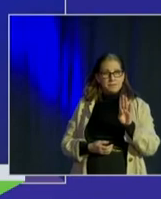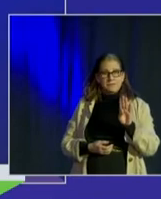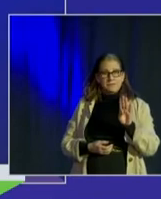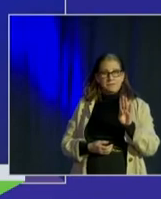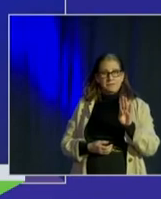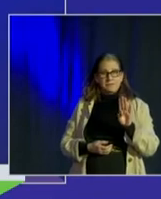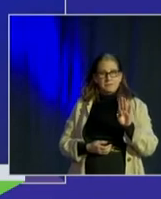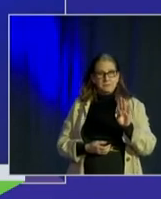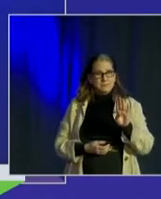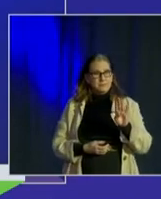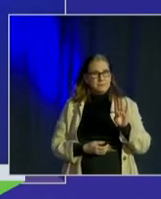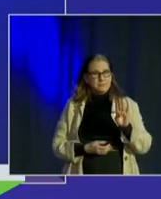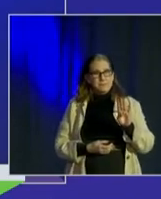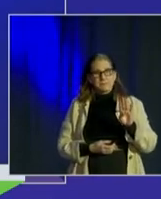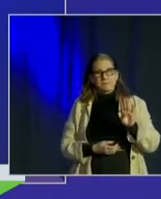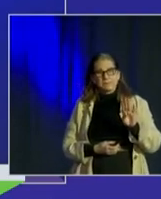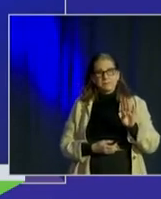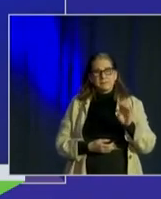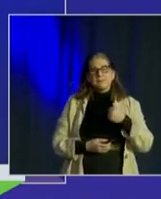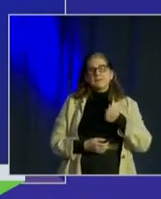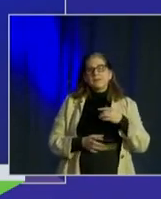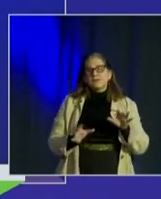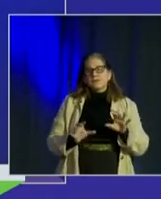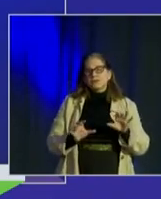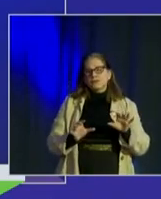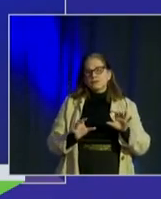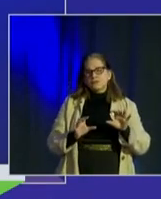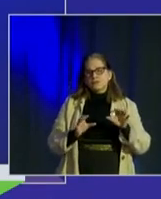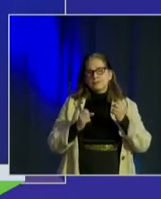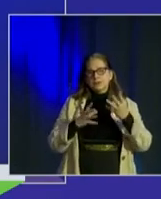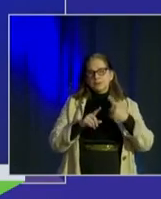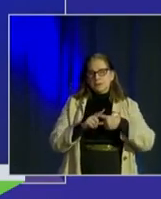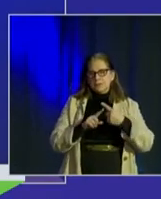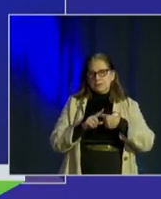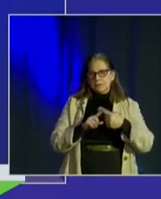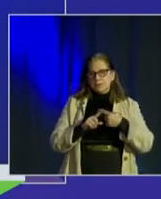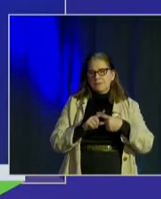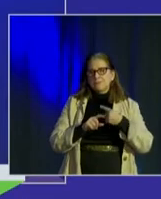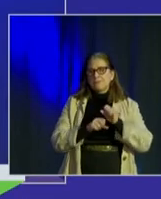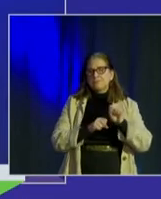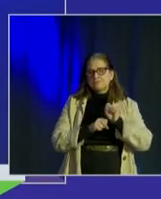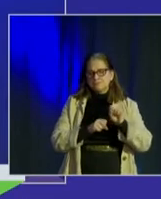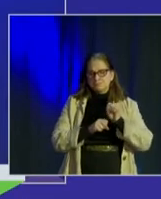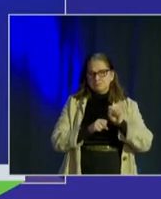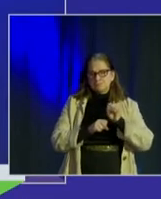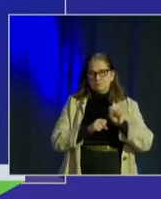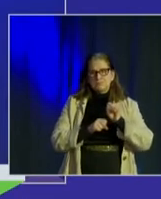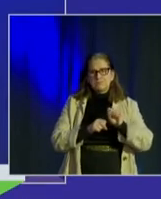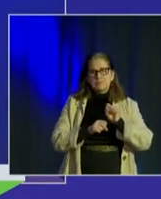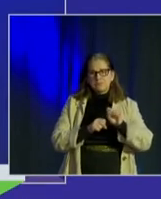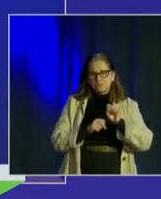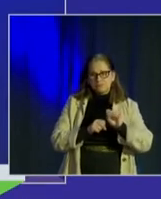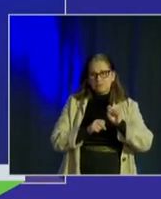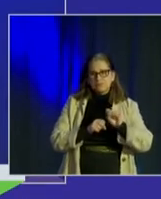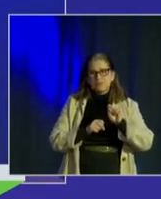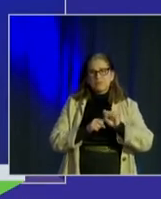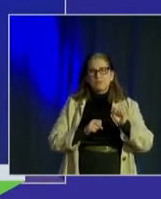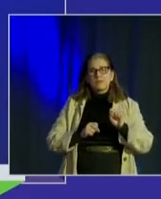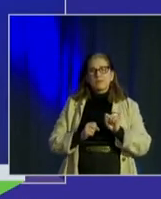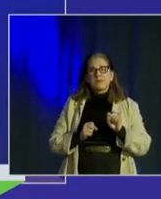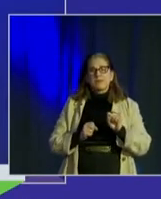we worked very hard for many months to make sure that we were in a position, the first really in our